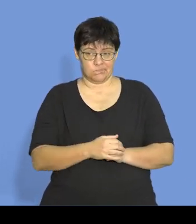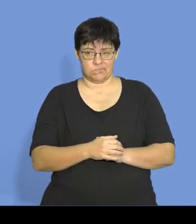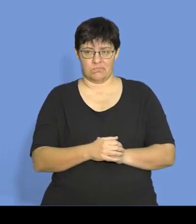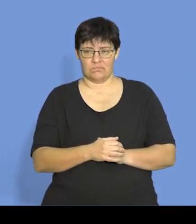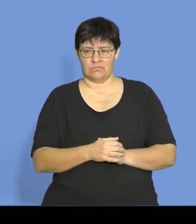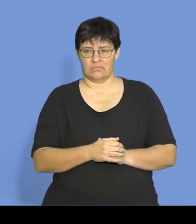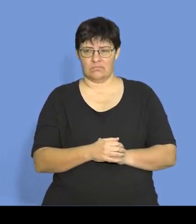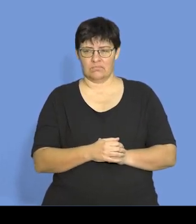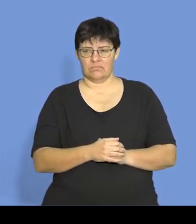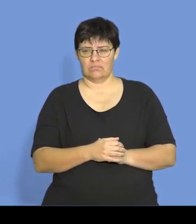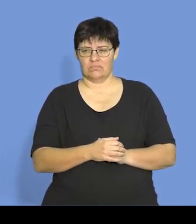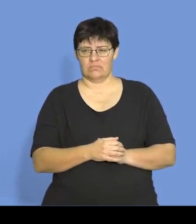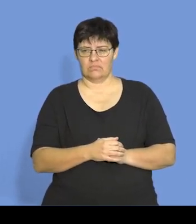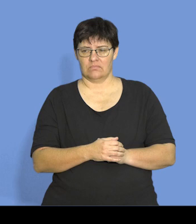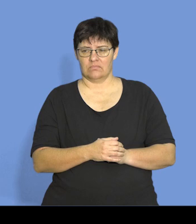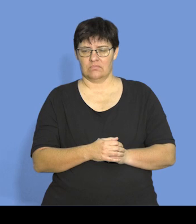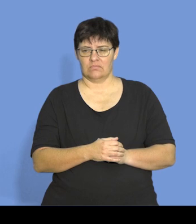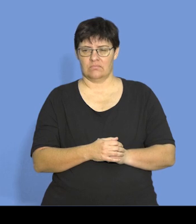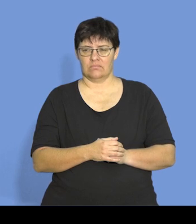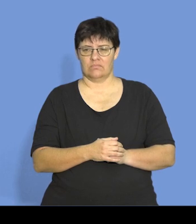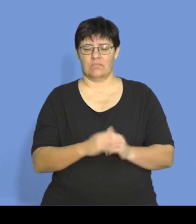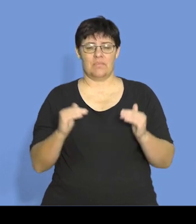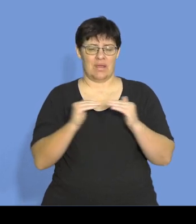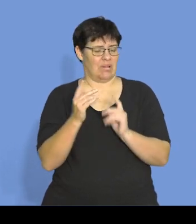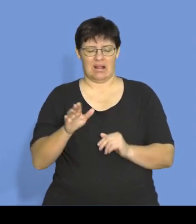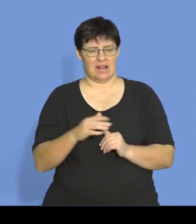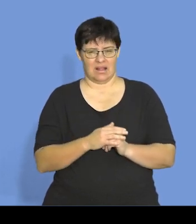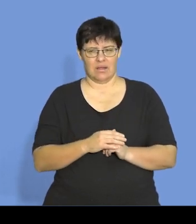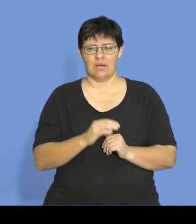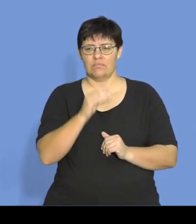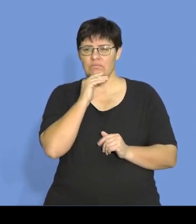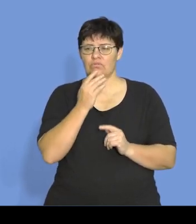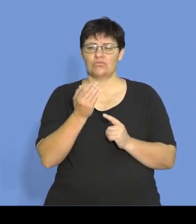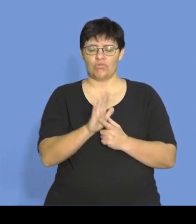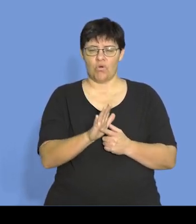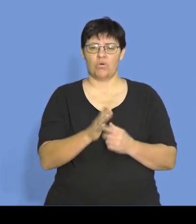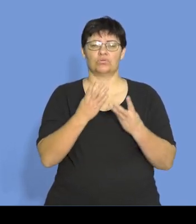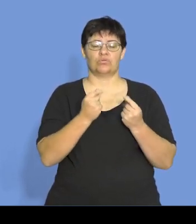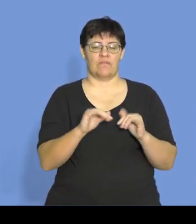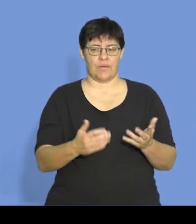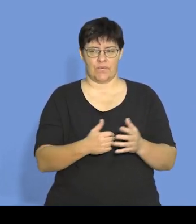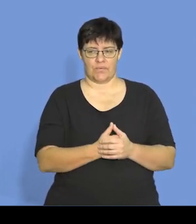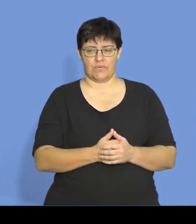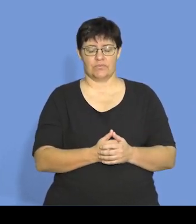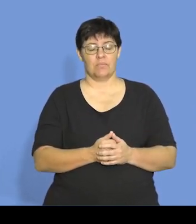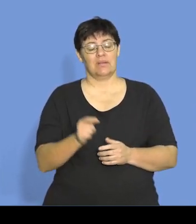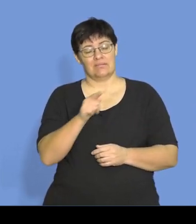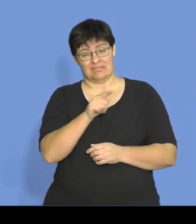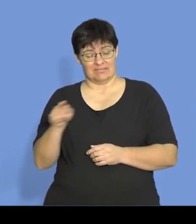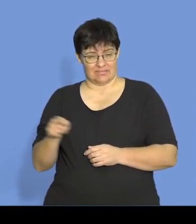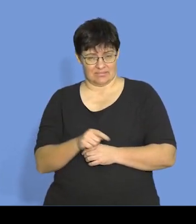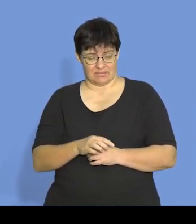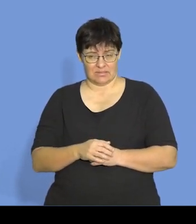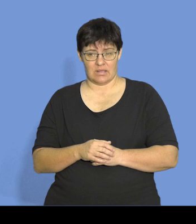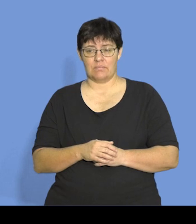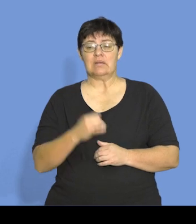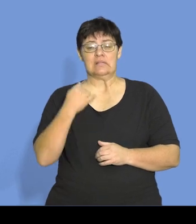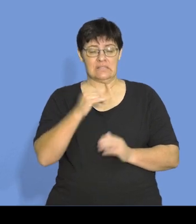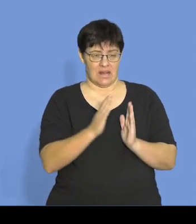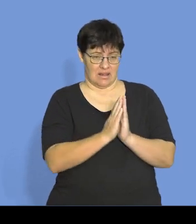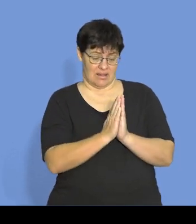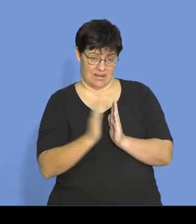just remove that inequality, the equality, and show you how you actually solve it. So this will still be greater